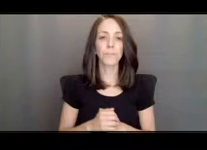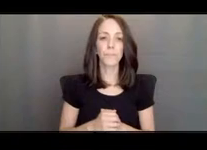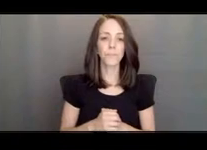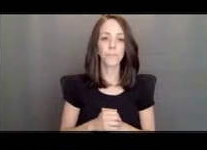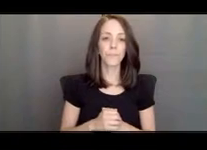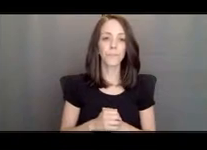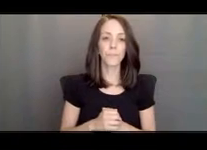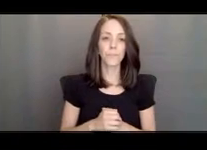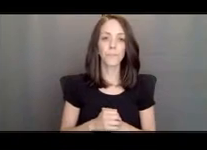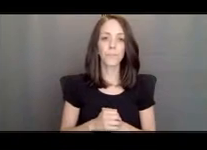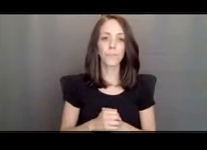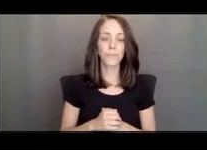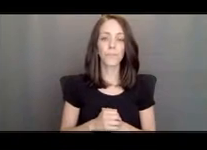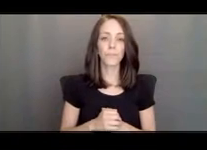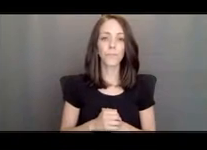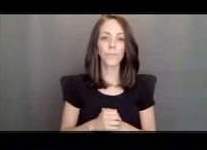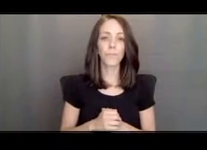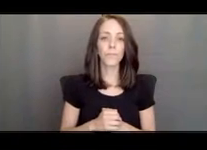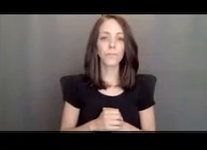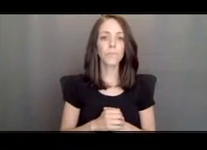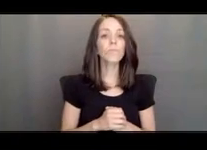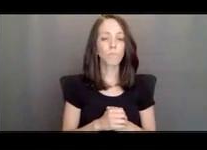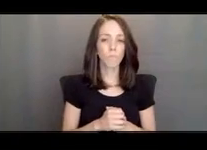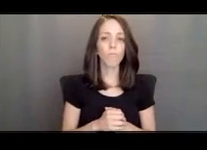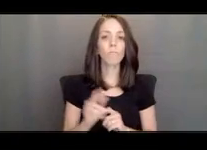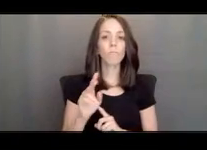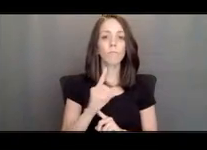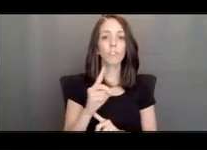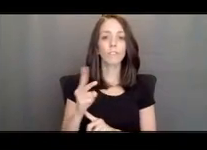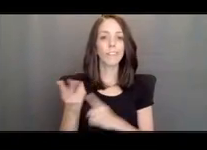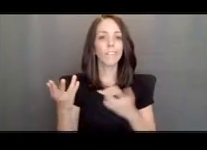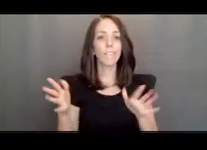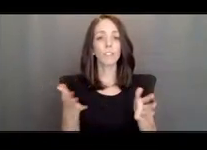The approval of the minutes is moved and seconded. Any questions?